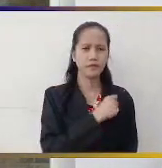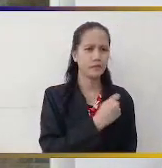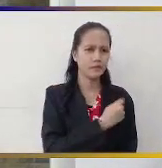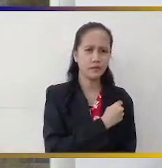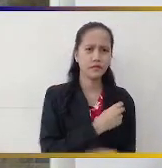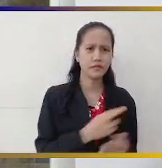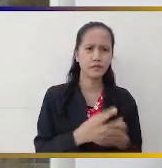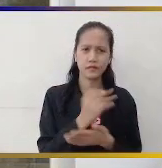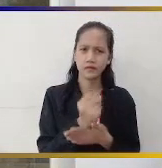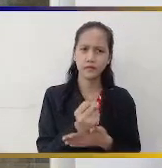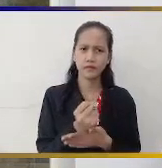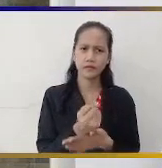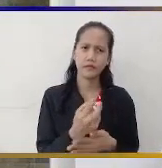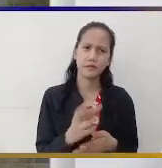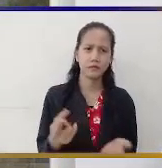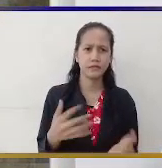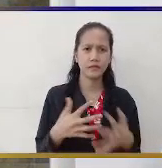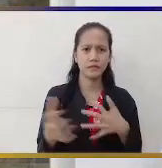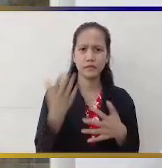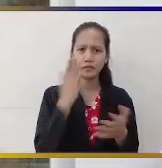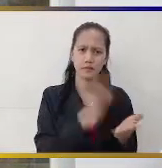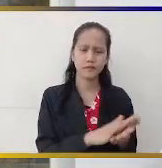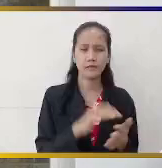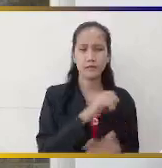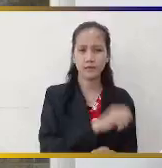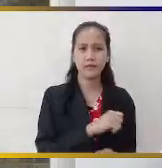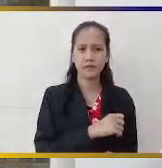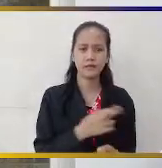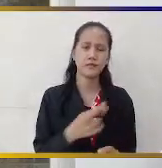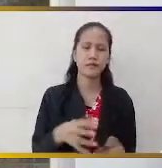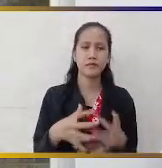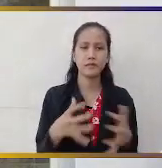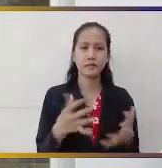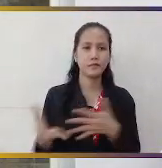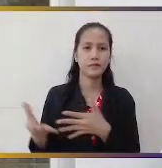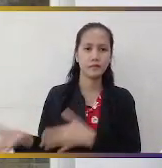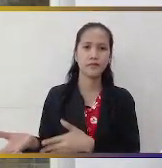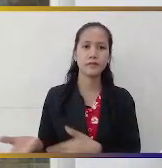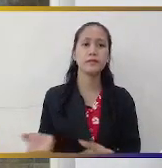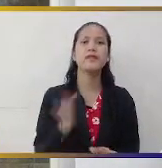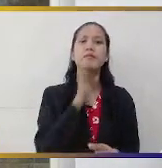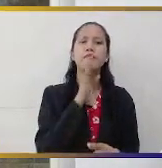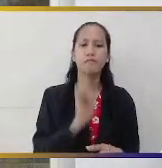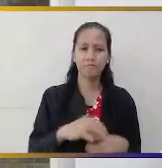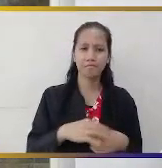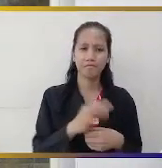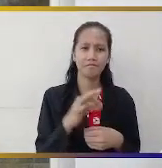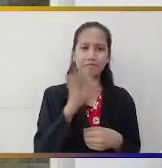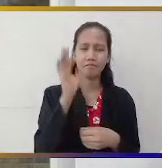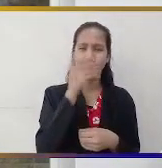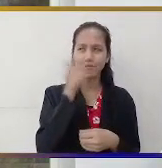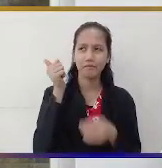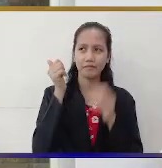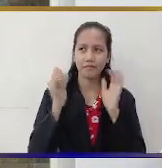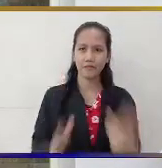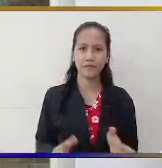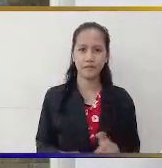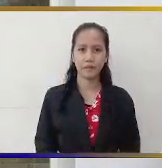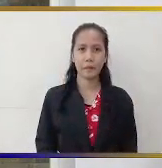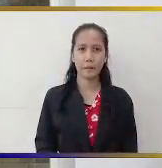sign every Bible. Be a soul winner. Be a soul winner. I don't say give money. I say be a soul winner. I'm not looking to get money out